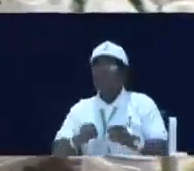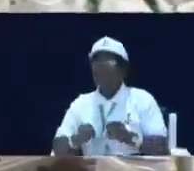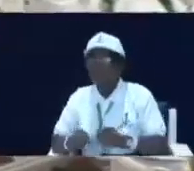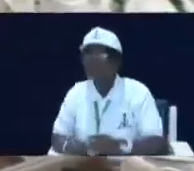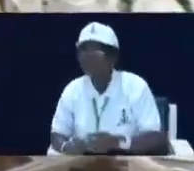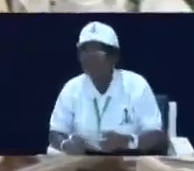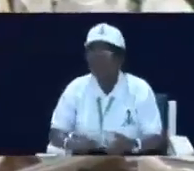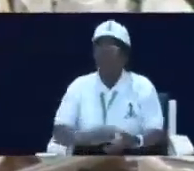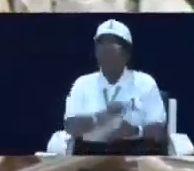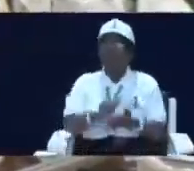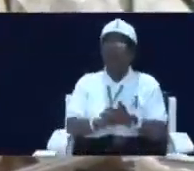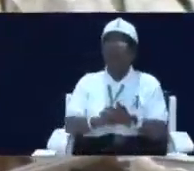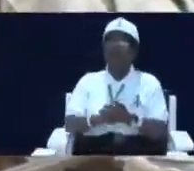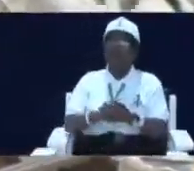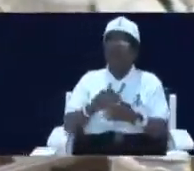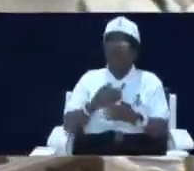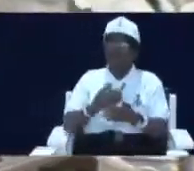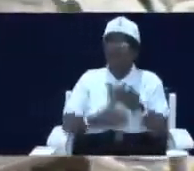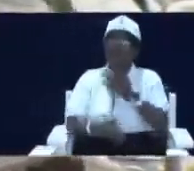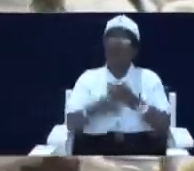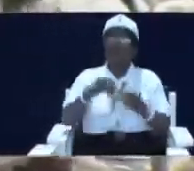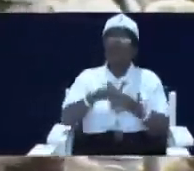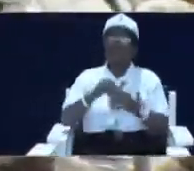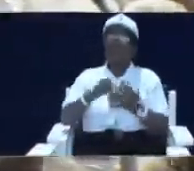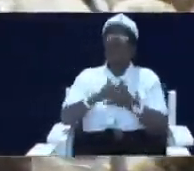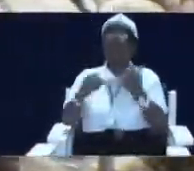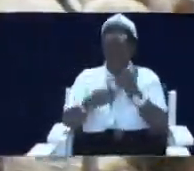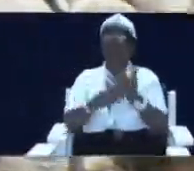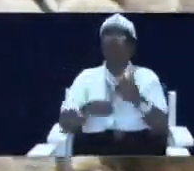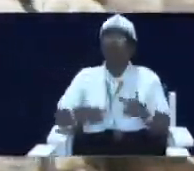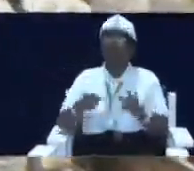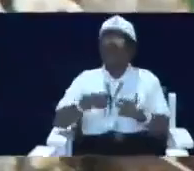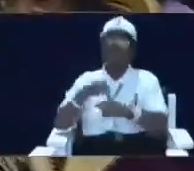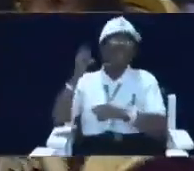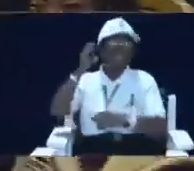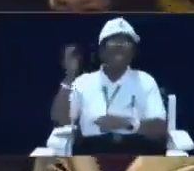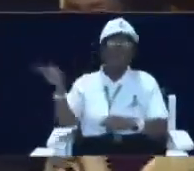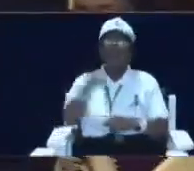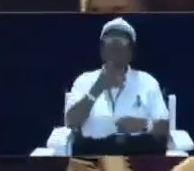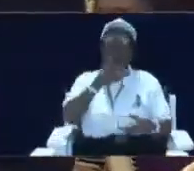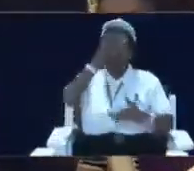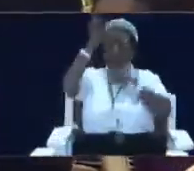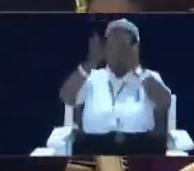If you were born in October, let me hear you shout hallelujah.